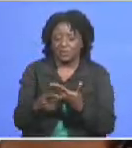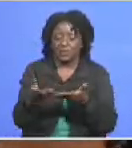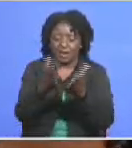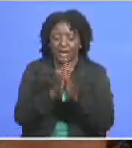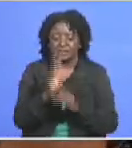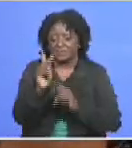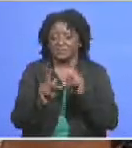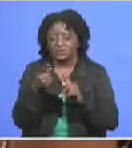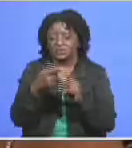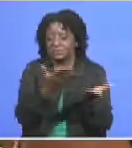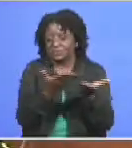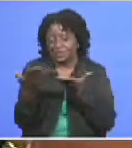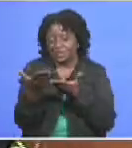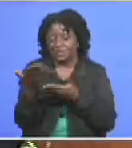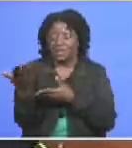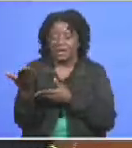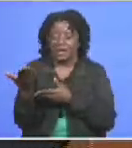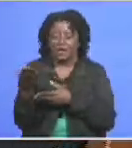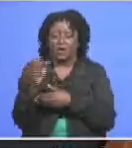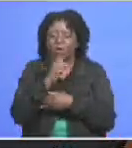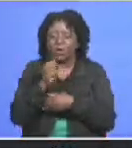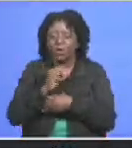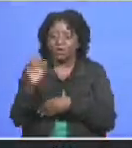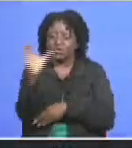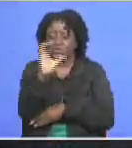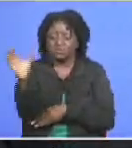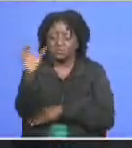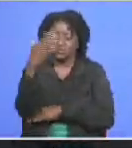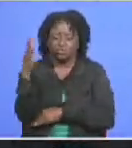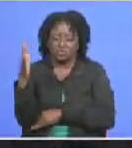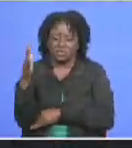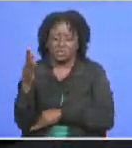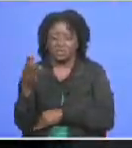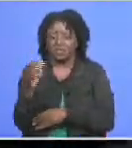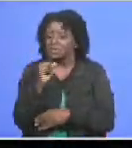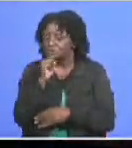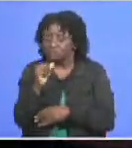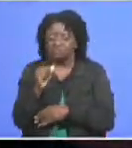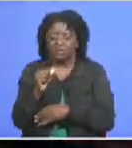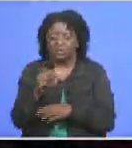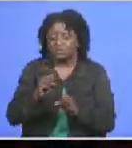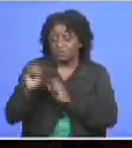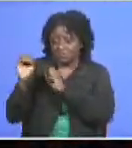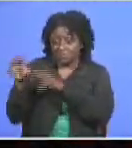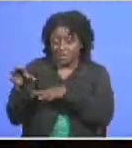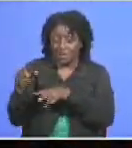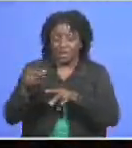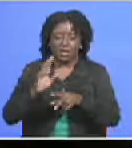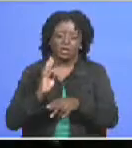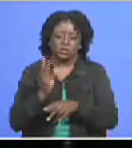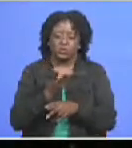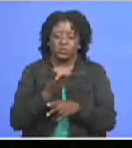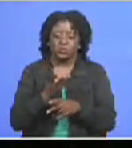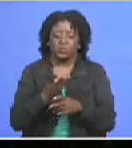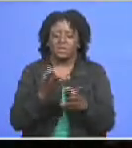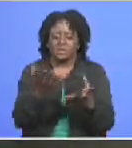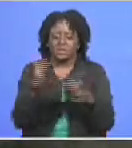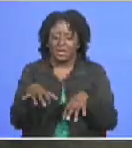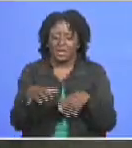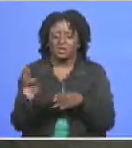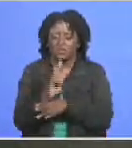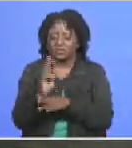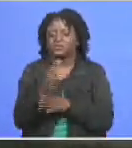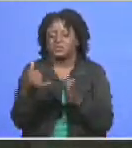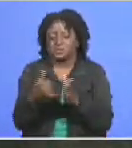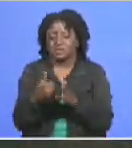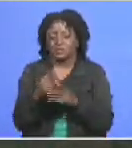down. Instead of course, just throwing it in the trash, you can bring it down where we can make it, you know, put it to good use. Now,